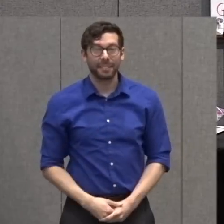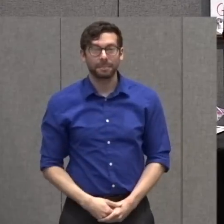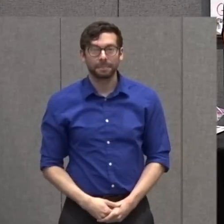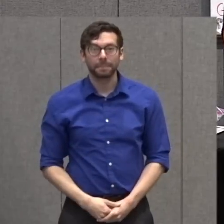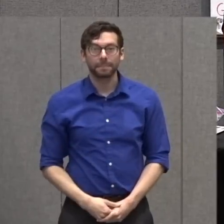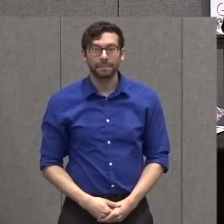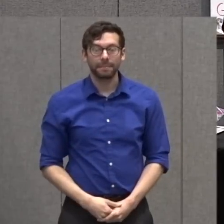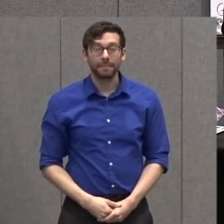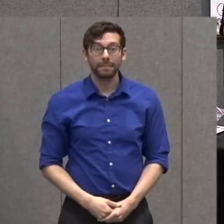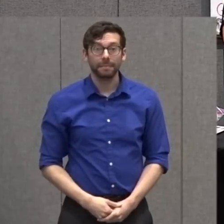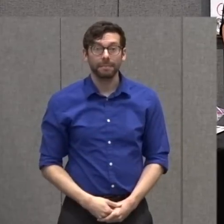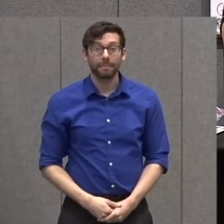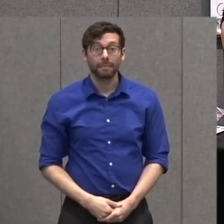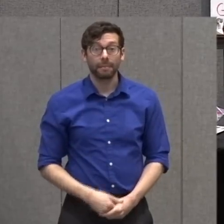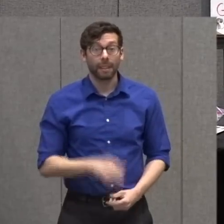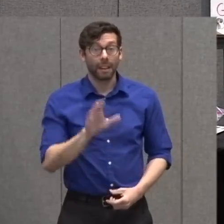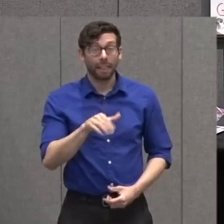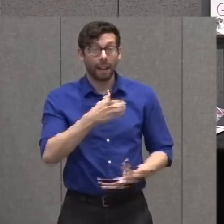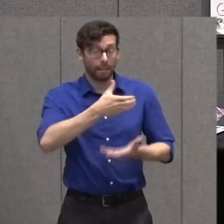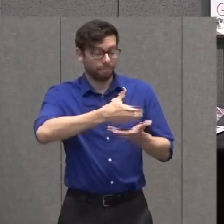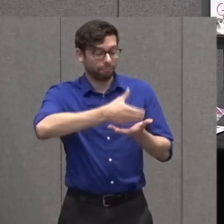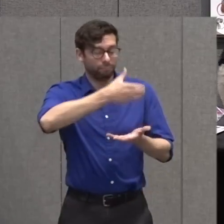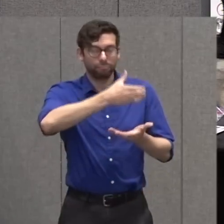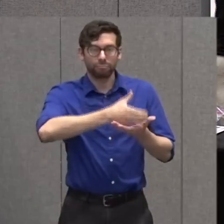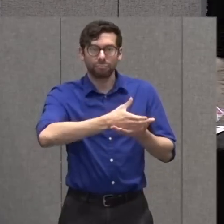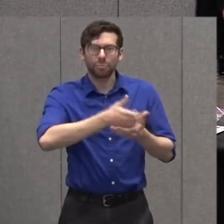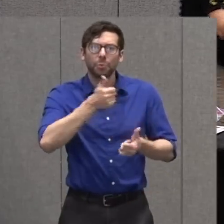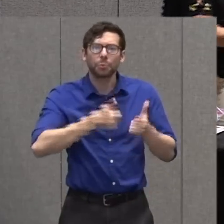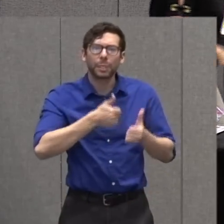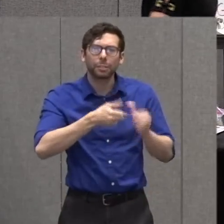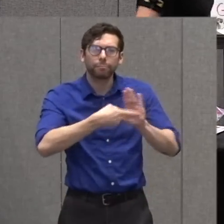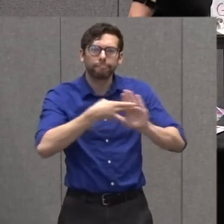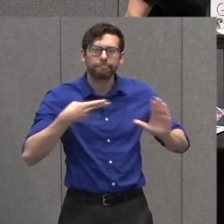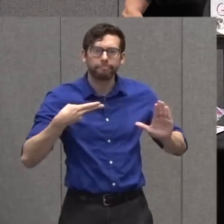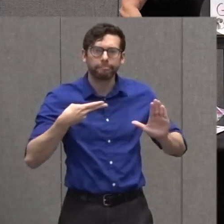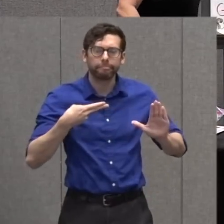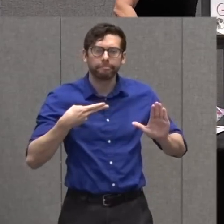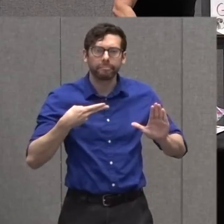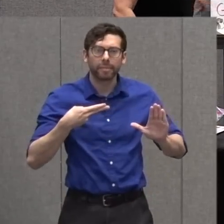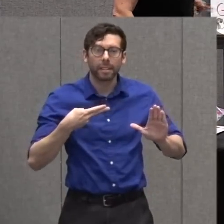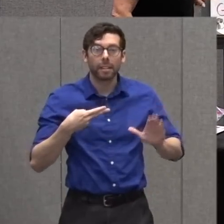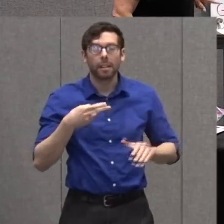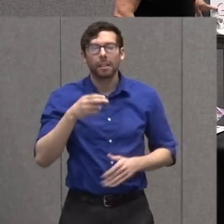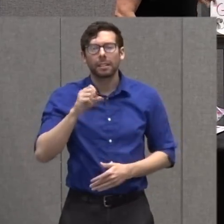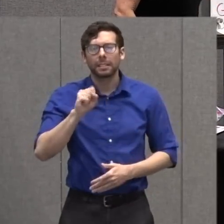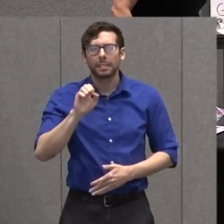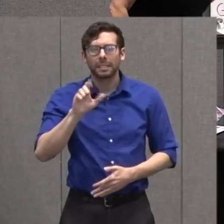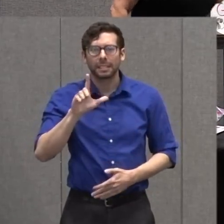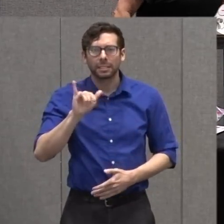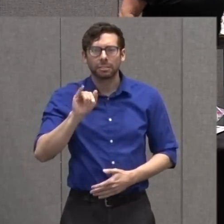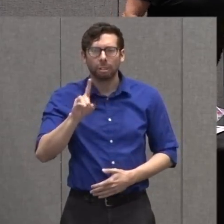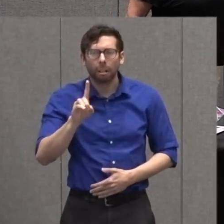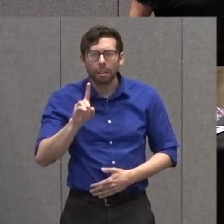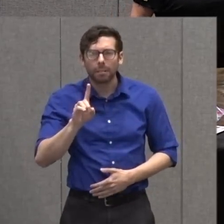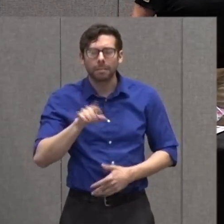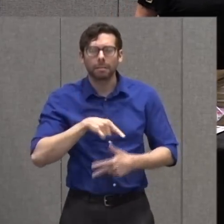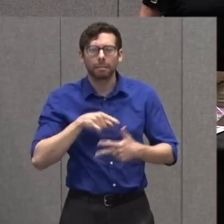state does this fall into? Is it a solid, is it a liquid, or is it a